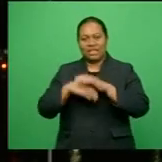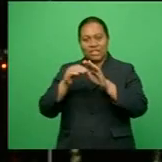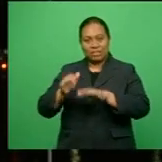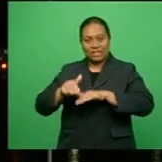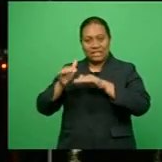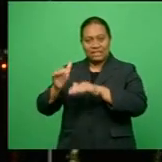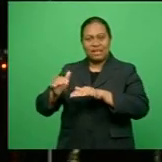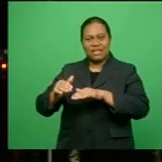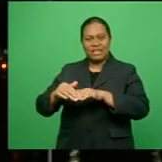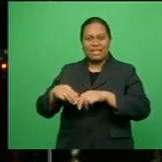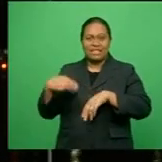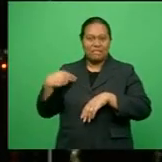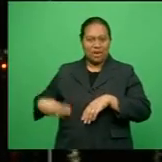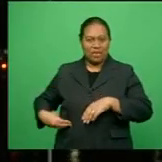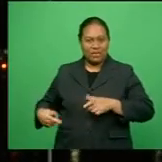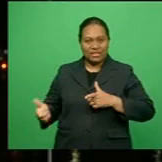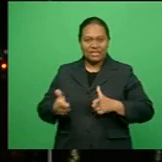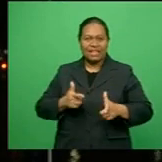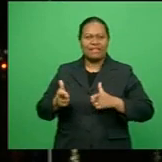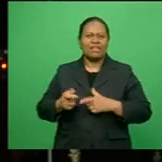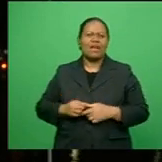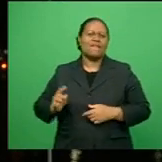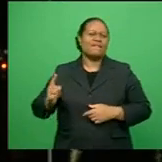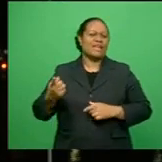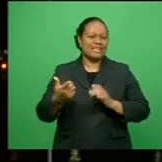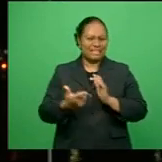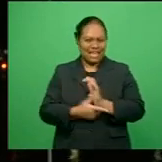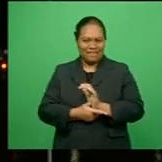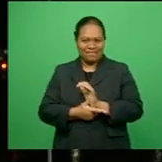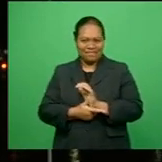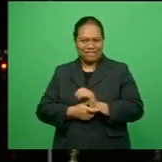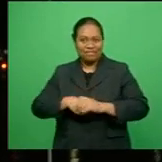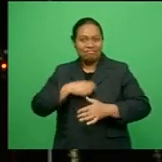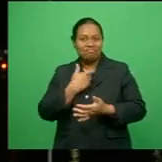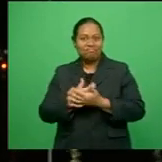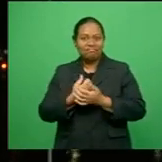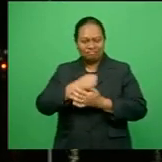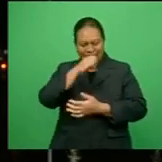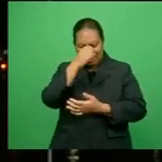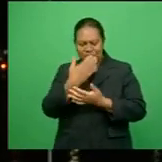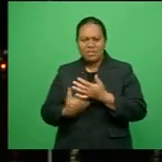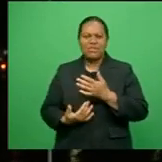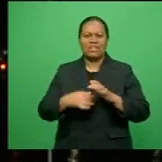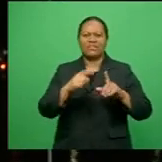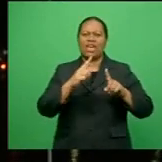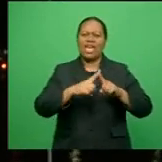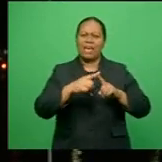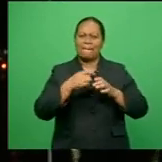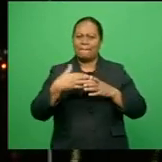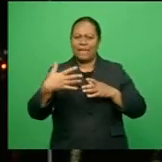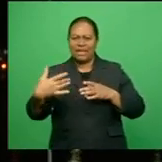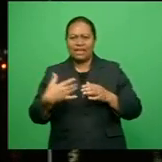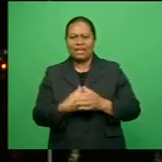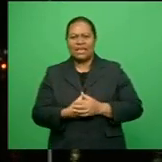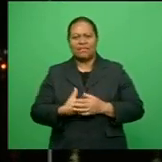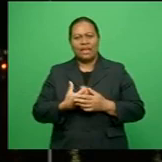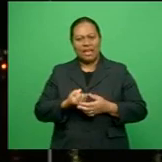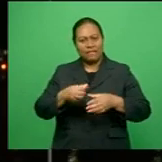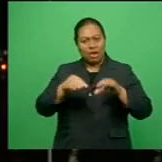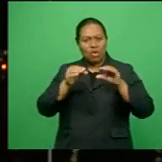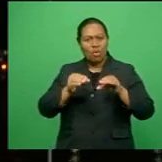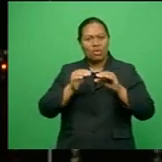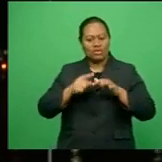Participating in the 44th Fiji Bita Mari Sevens for the first time has been an overwhelming experience for the Ipeli Sovalevu